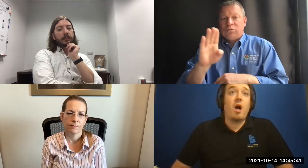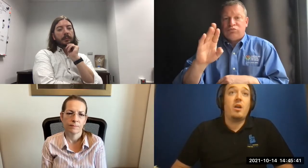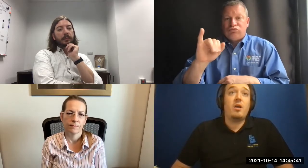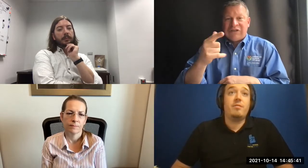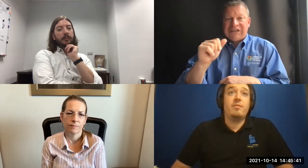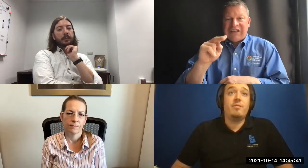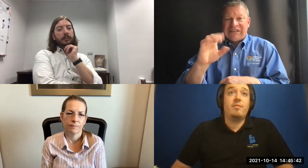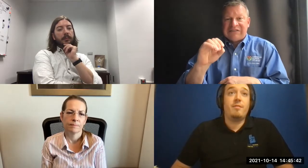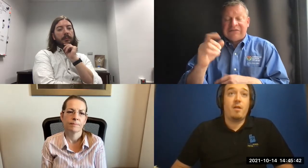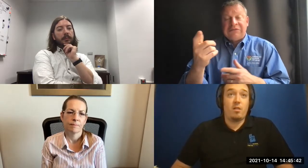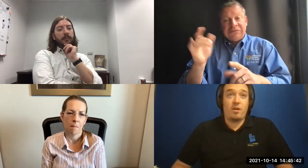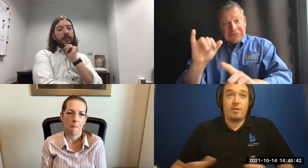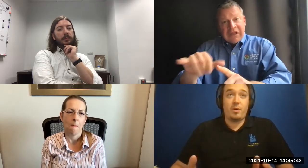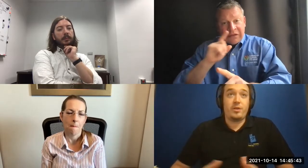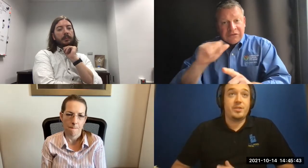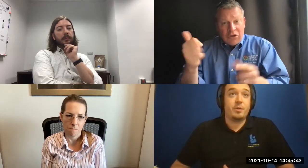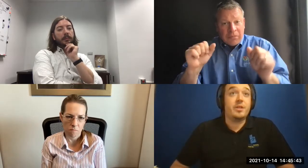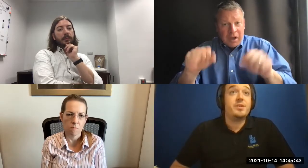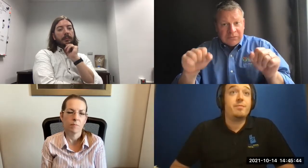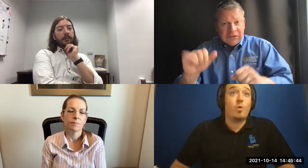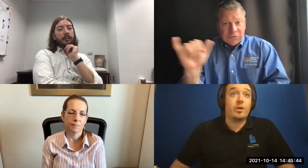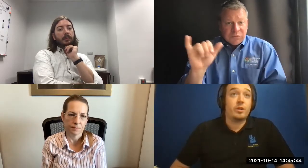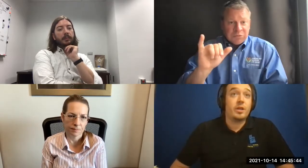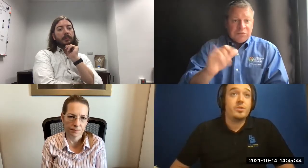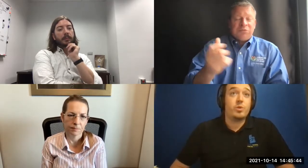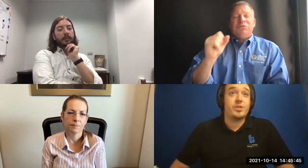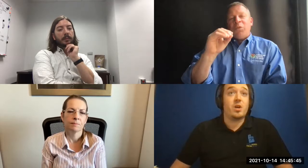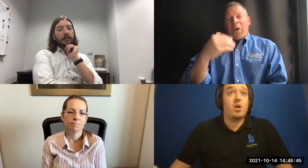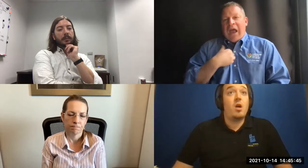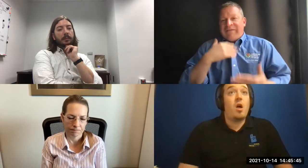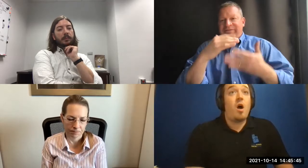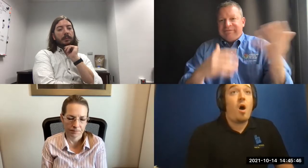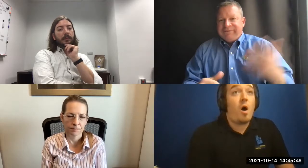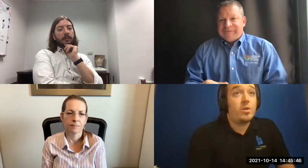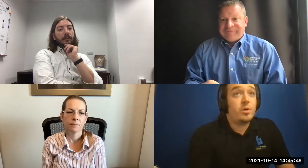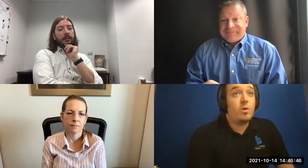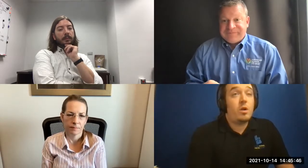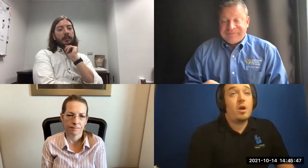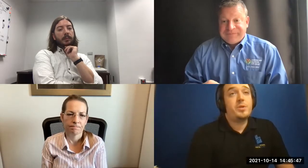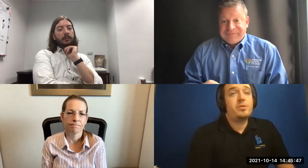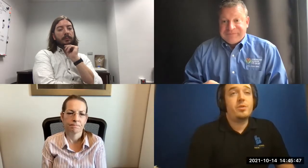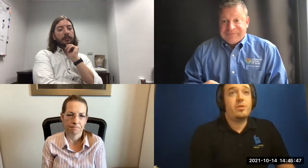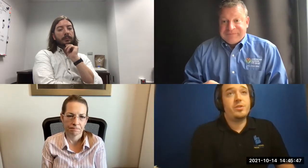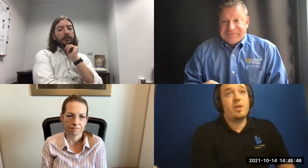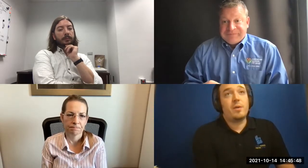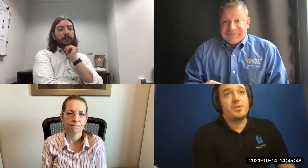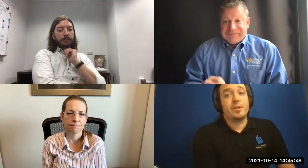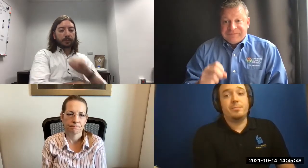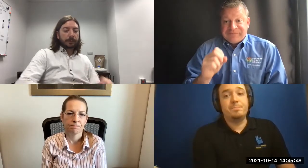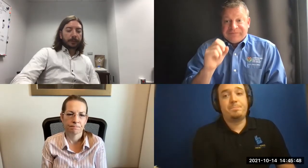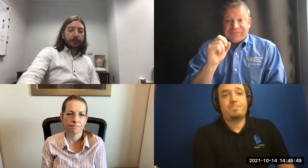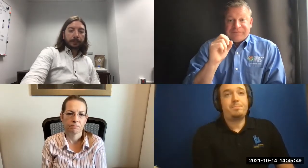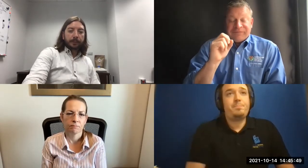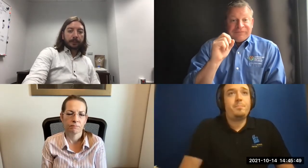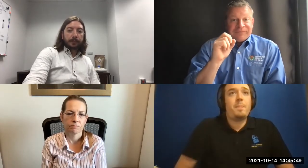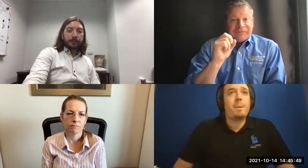A lot of them are using the bring-ins for younger kids, which is also an option. So there's a lot of options out